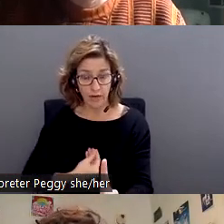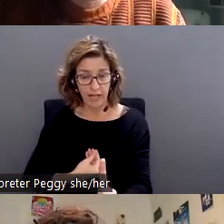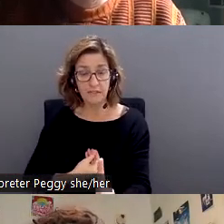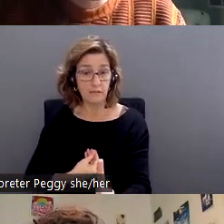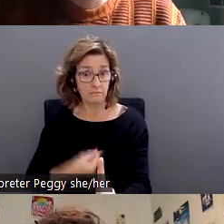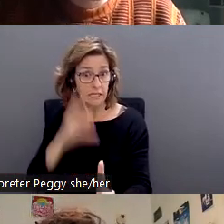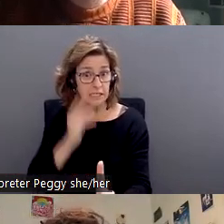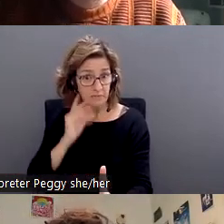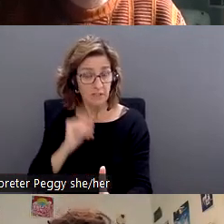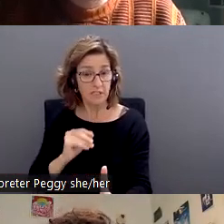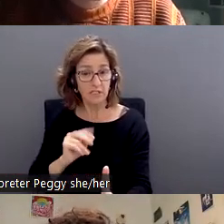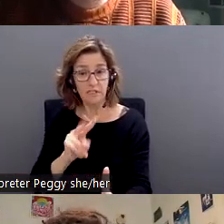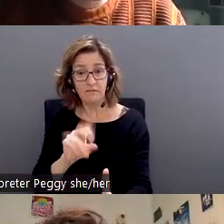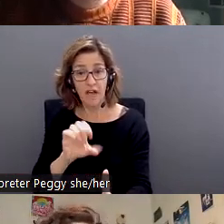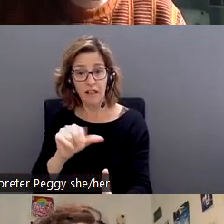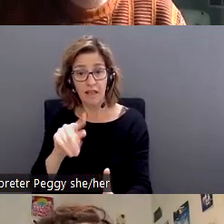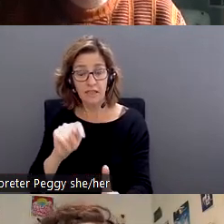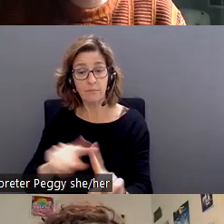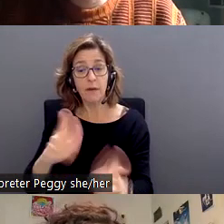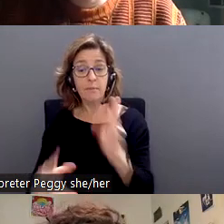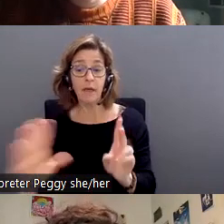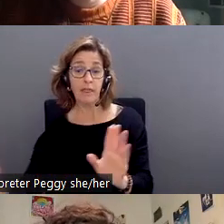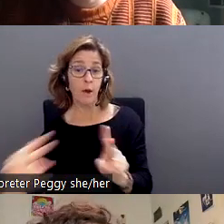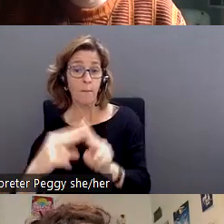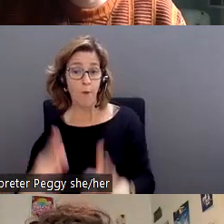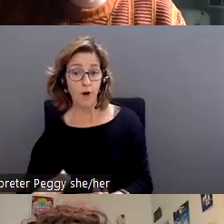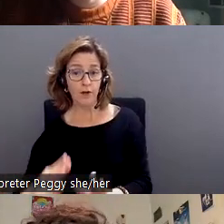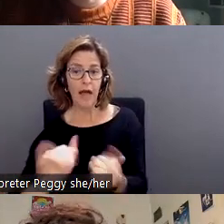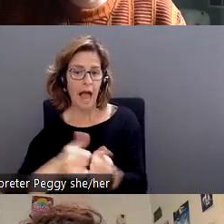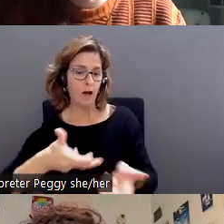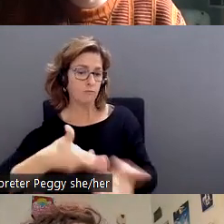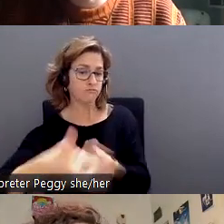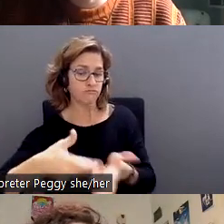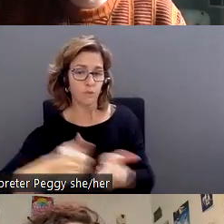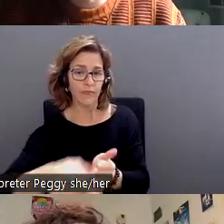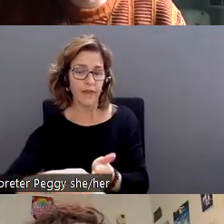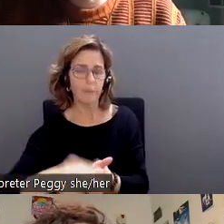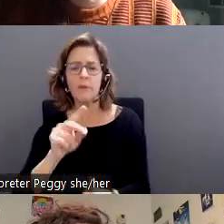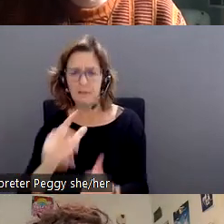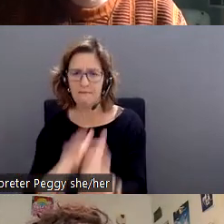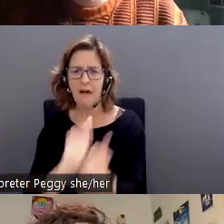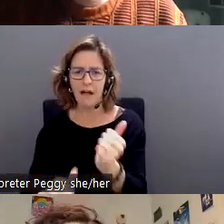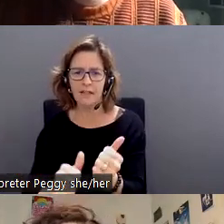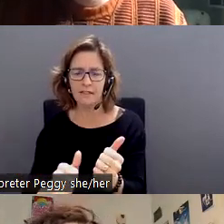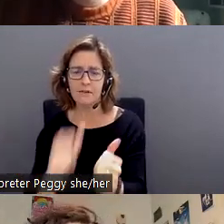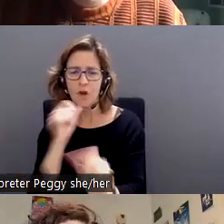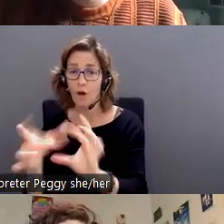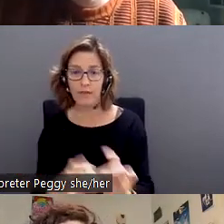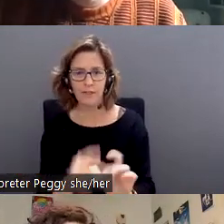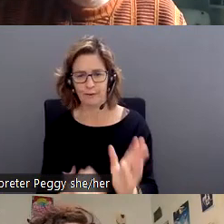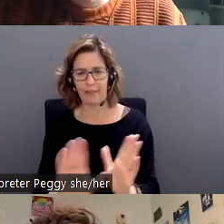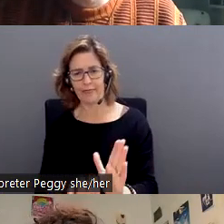partner is seeing them a certain way and interacting with them in a certain way, and it has nothing to do with their gender identity and everything to do with that relationship. Obviously,